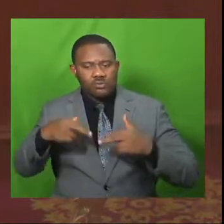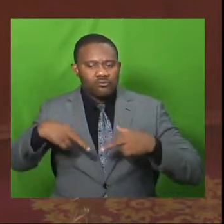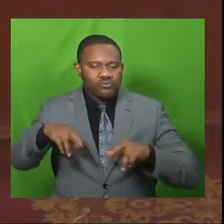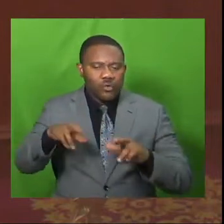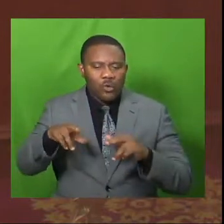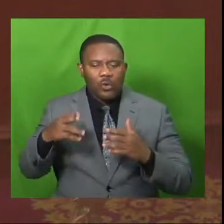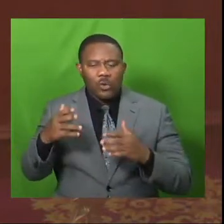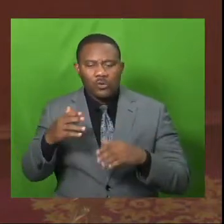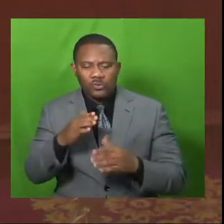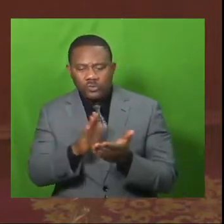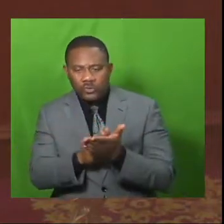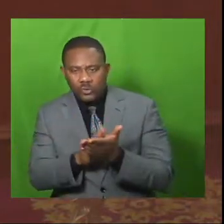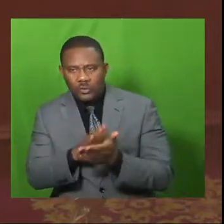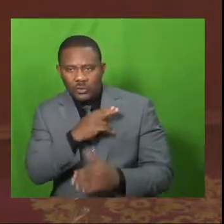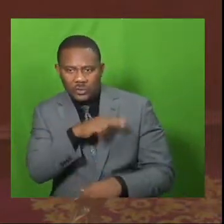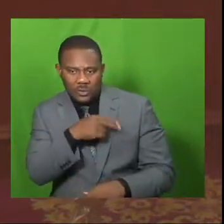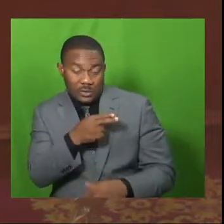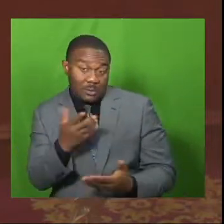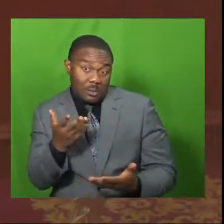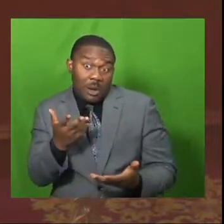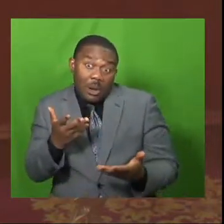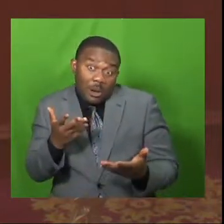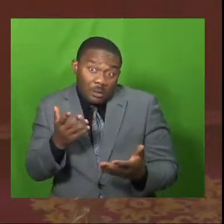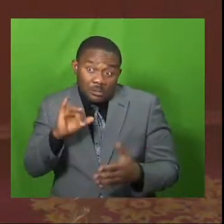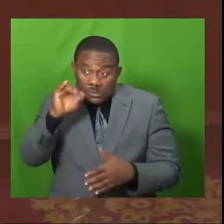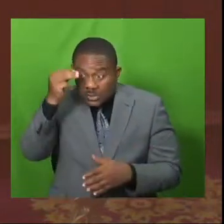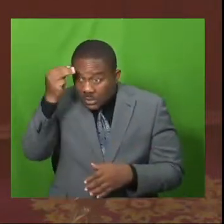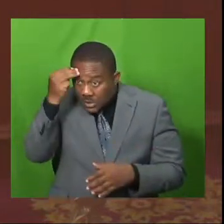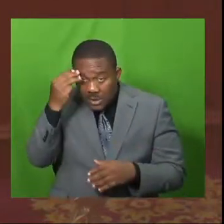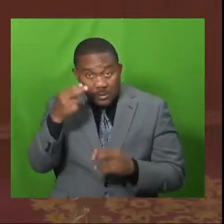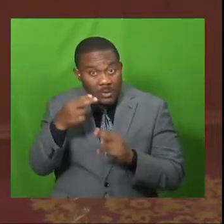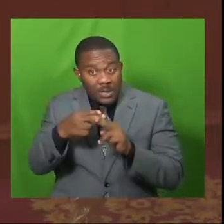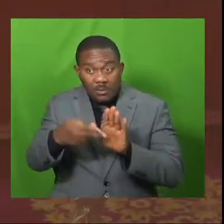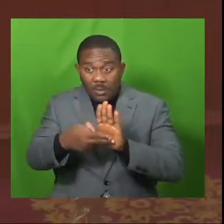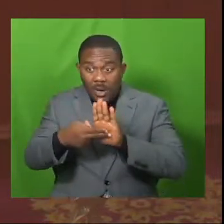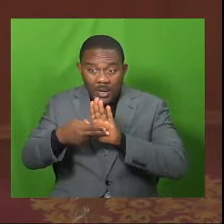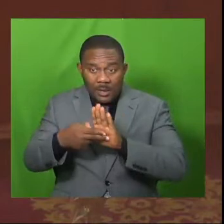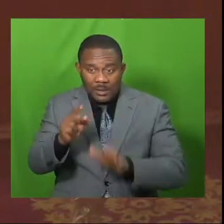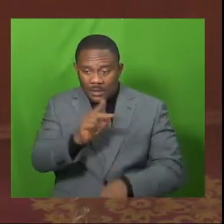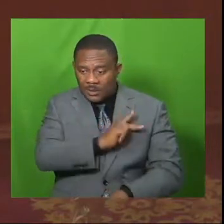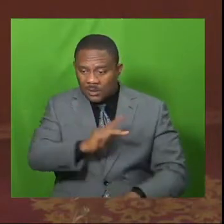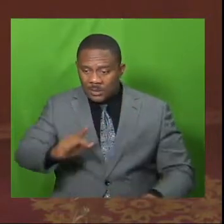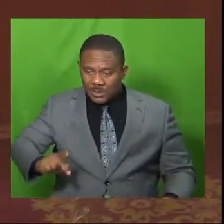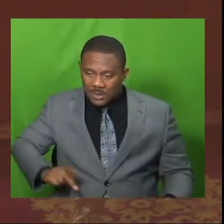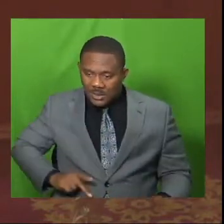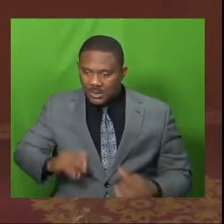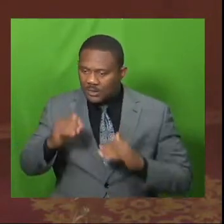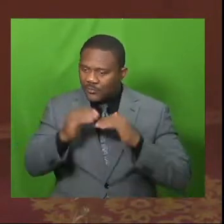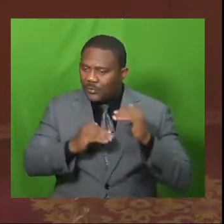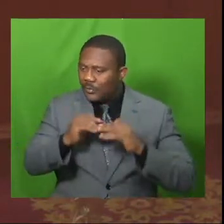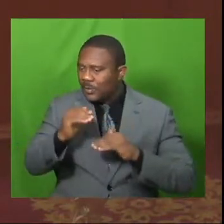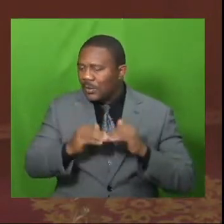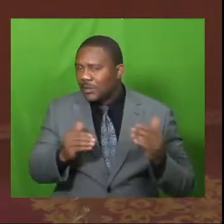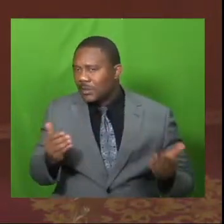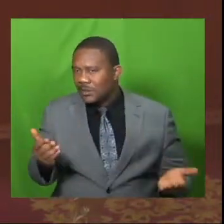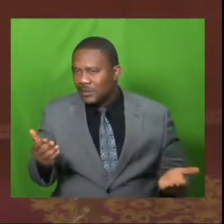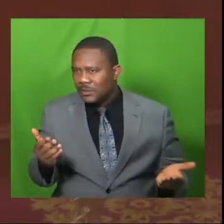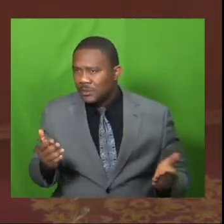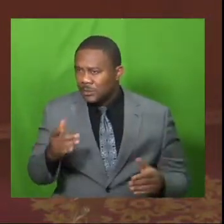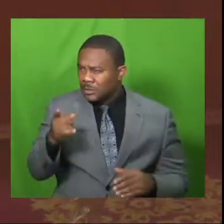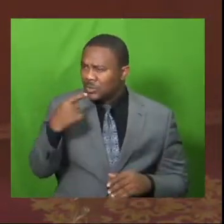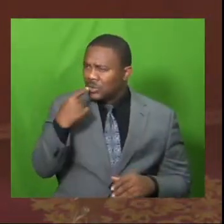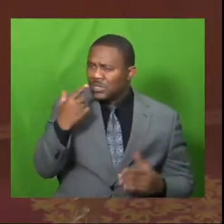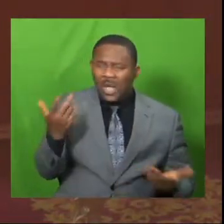John Mahama the king of infrastructure, that is the evidence that people know. Unlike you, who will come and say you have